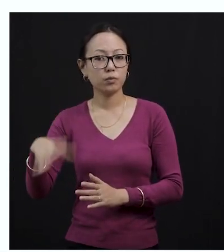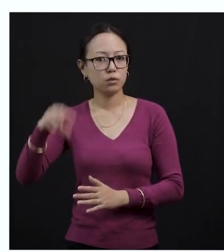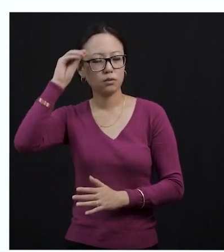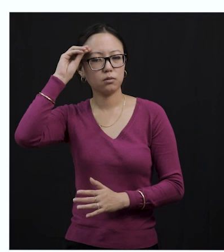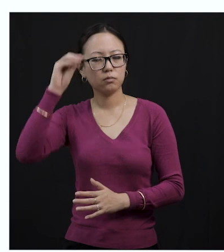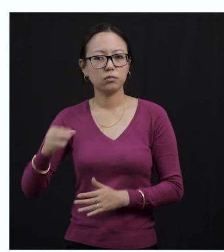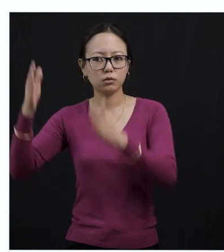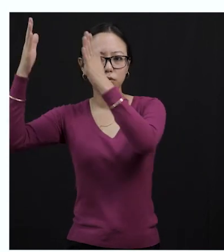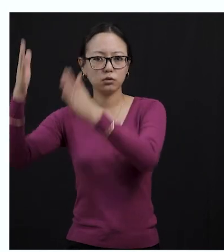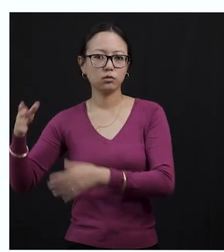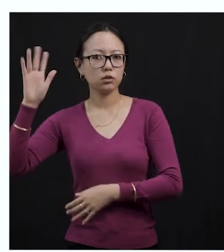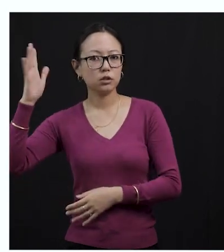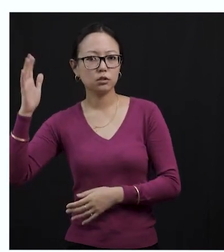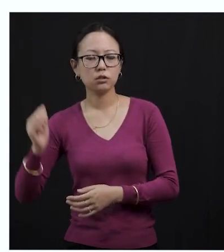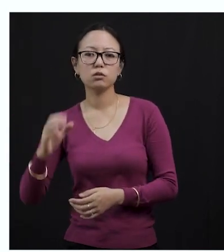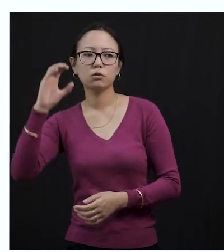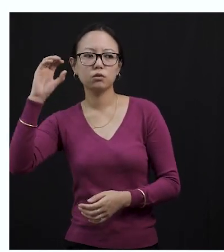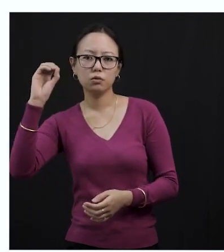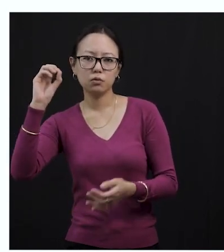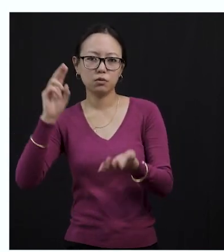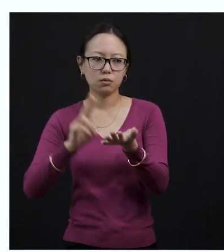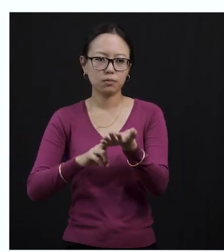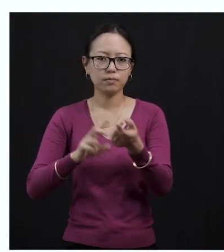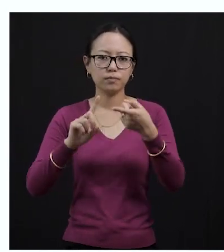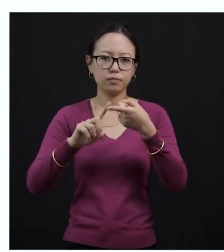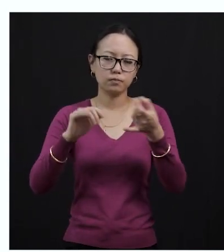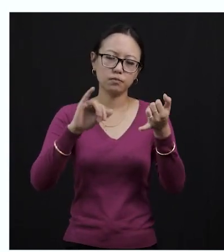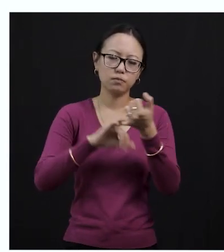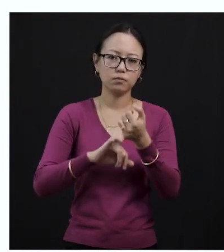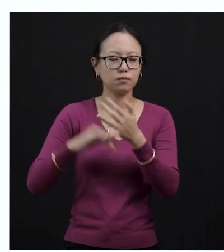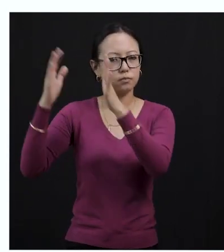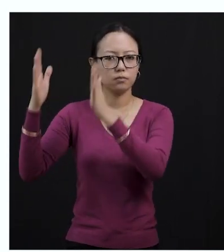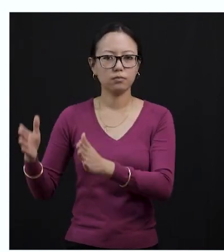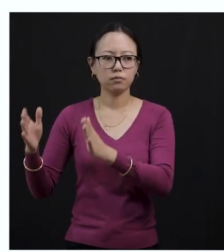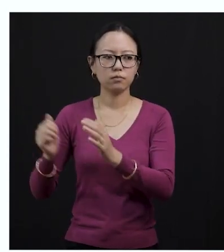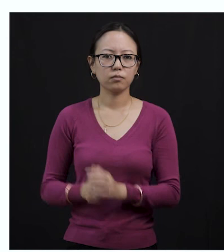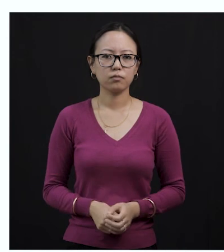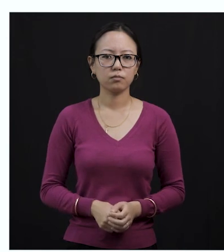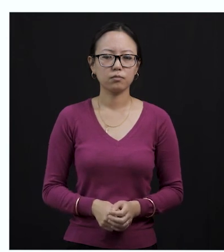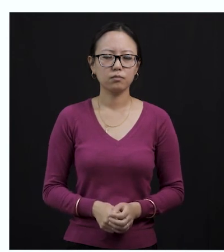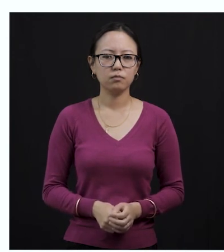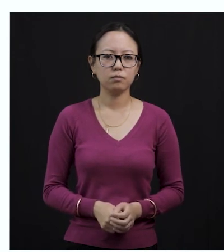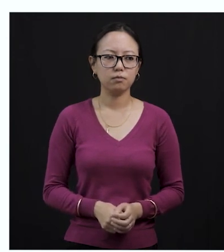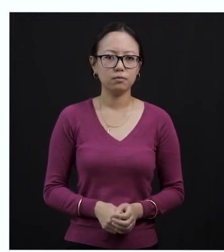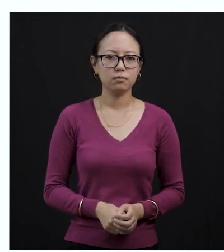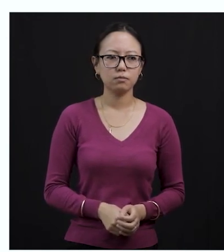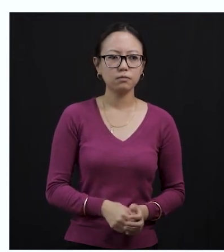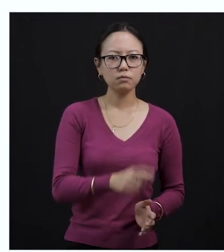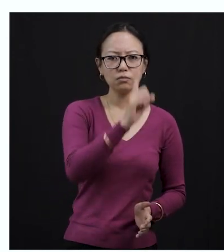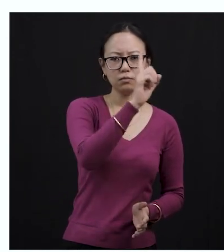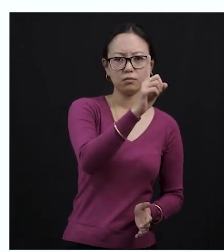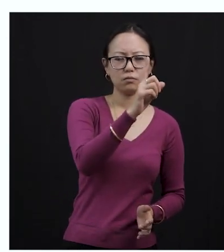And 1, digit 1, is in tens place because the tens place is always on the left,